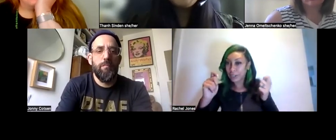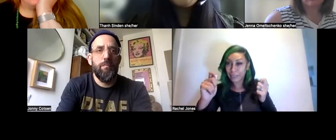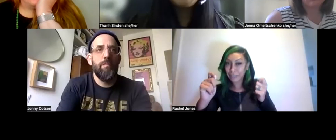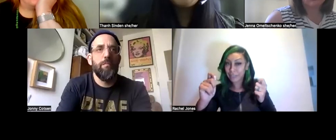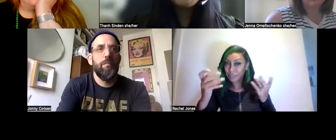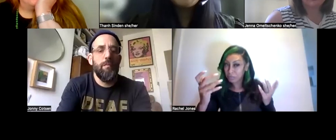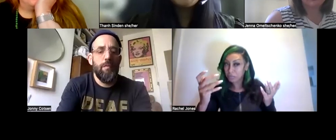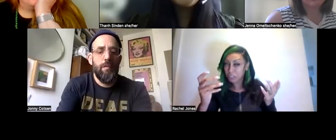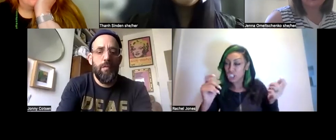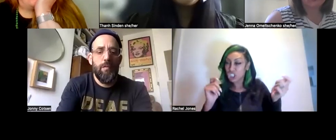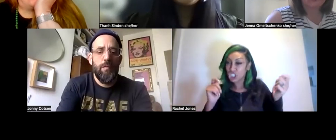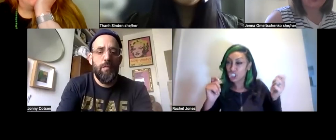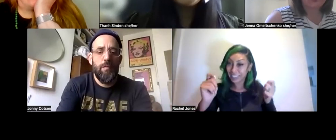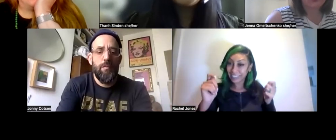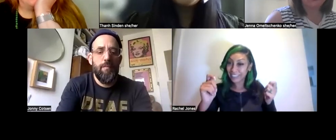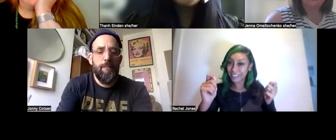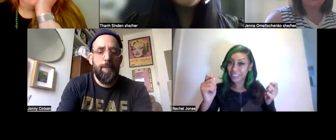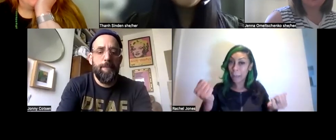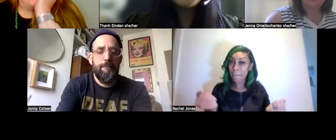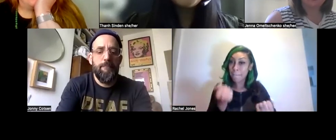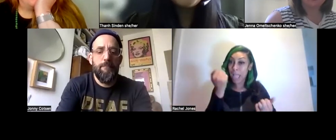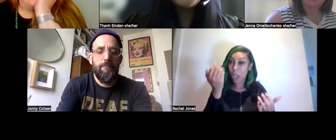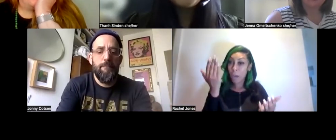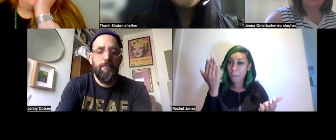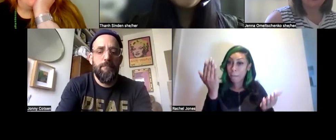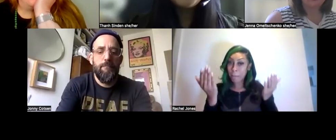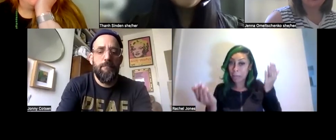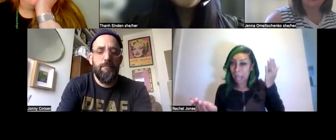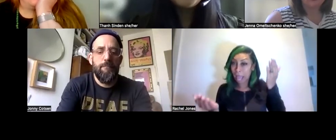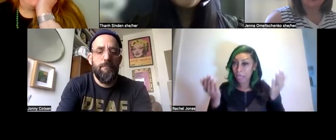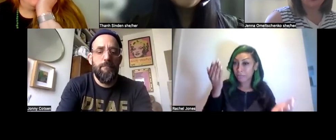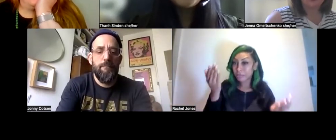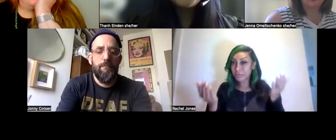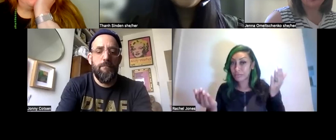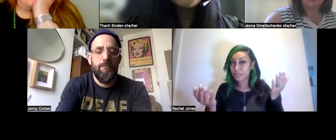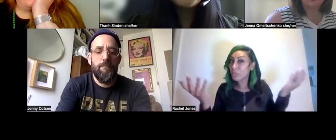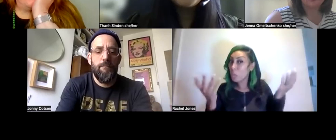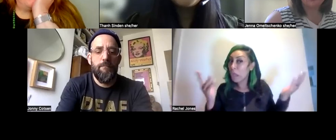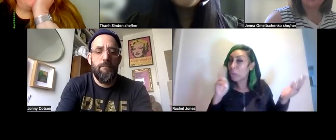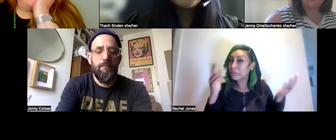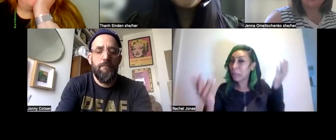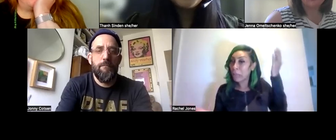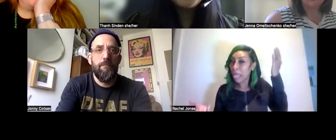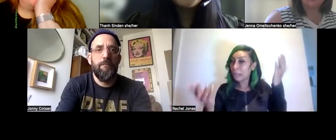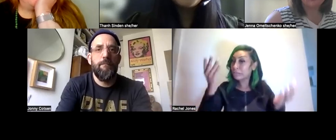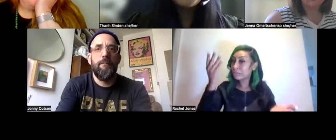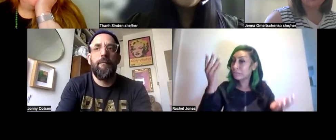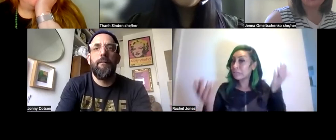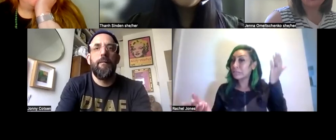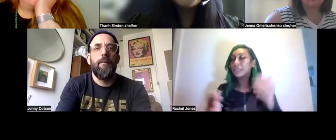is a shift in that power balance? And where are we seeing that?